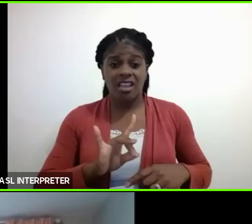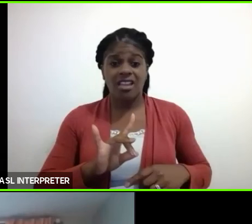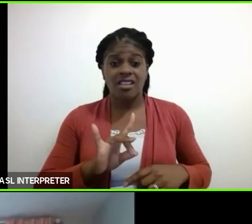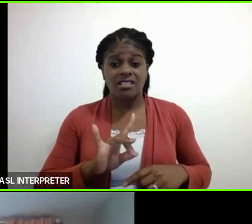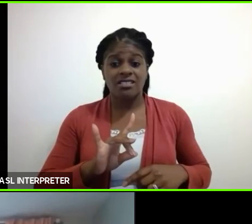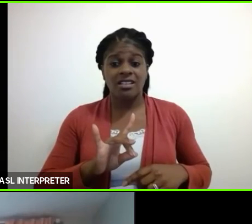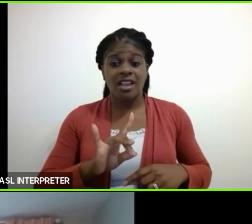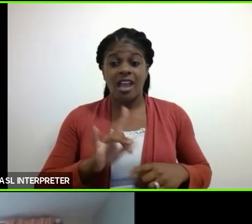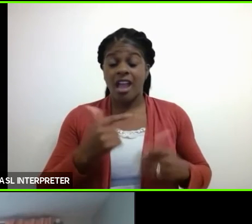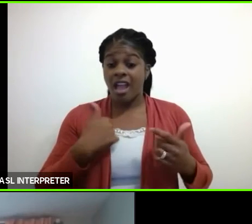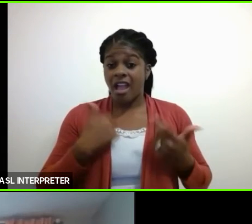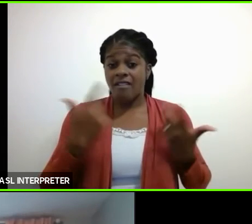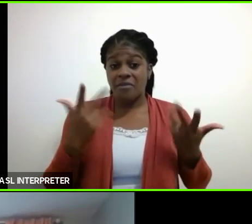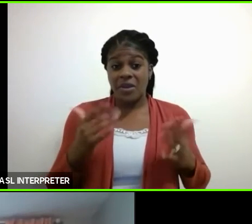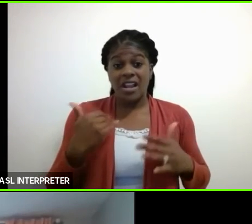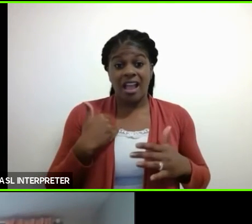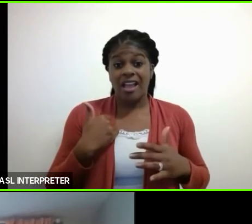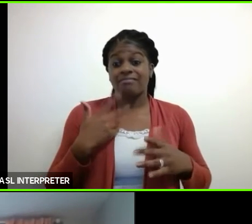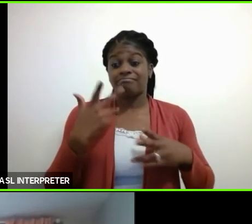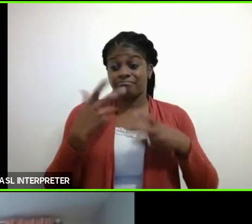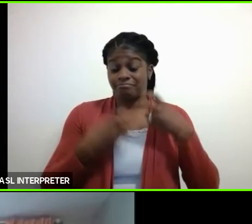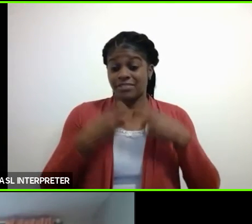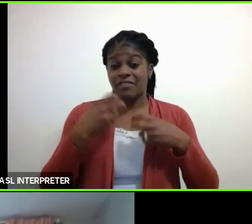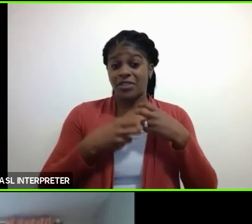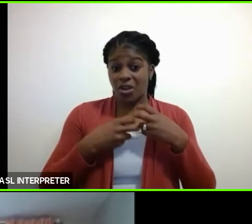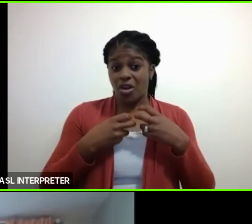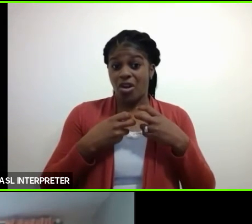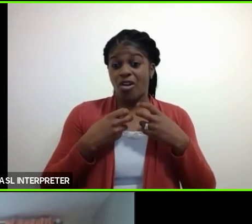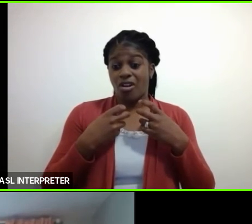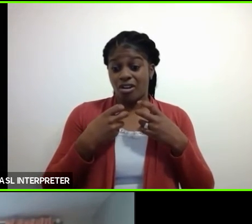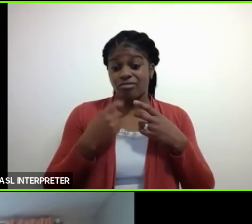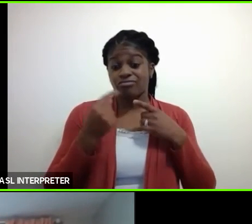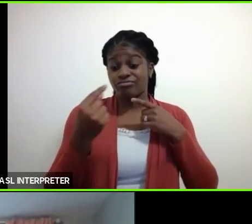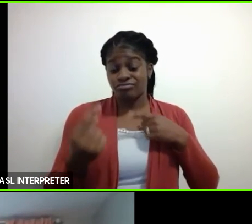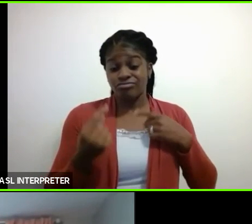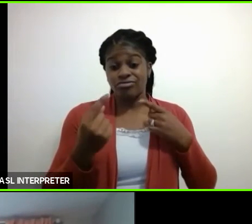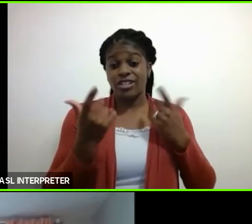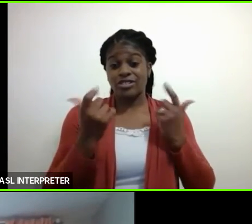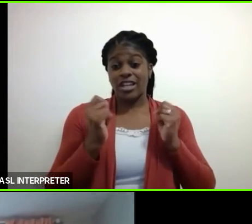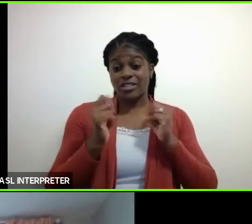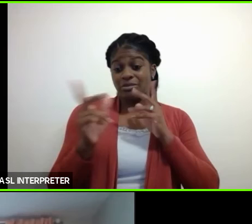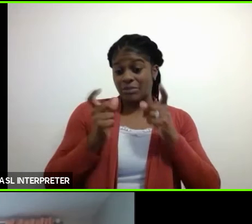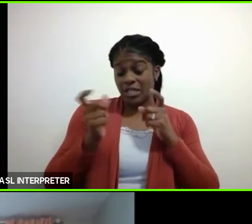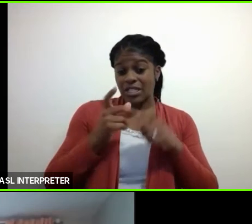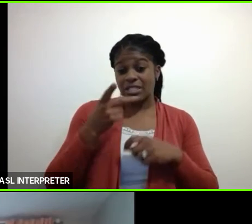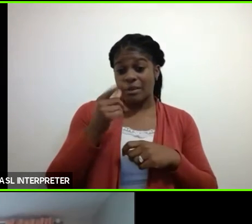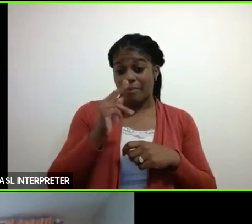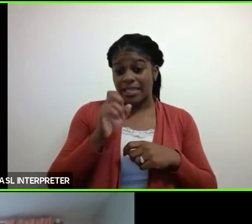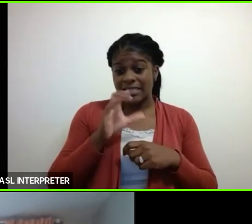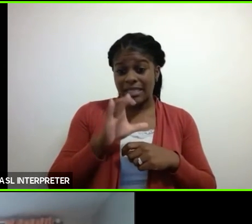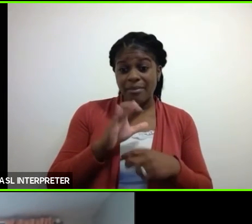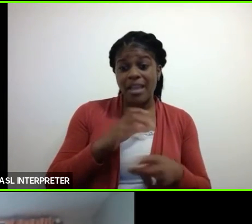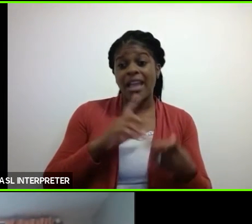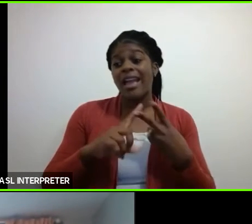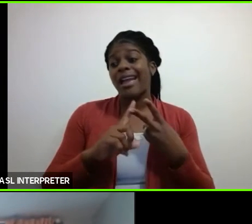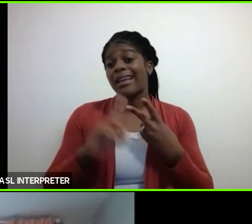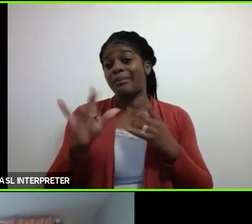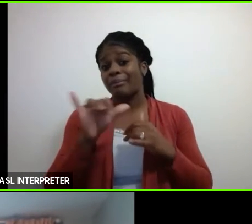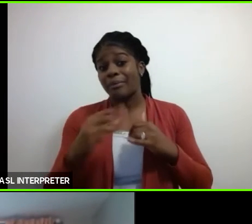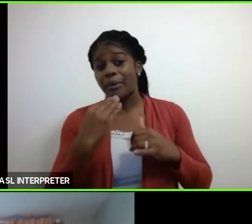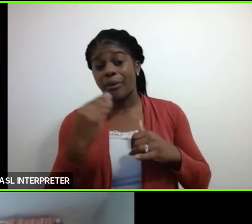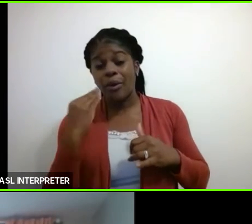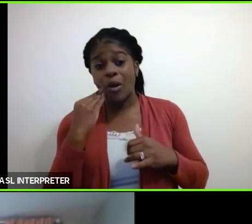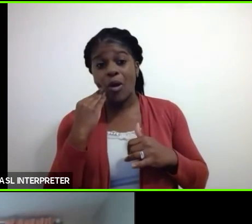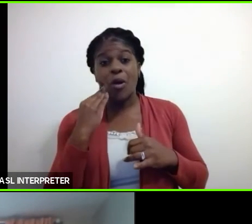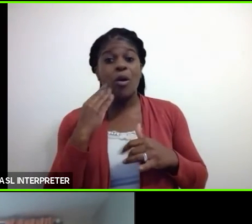while I've had a difficult time, you know, managing the pandemic and having to be at home and adhering to the stay-at-home order,